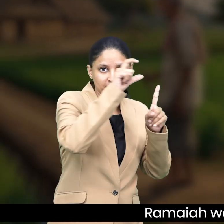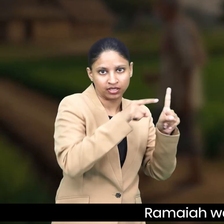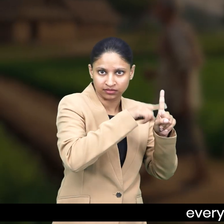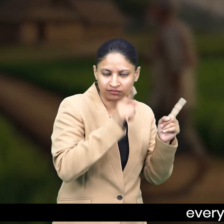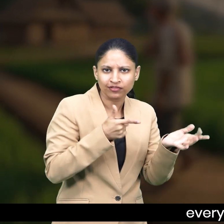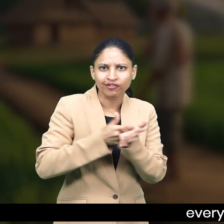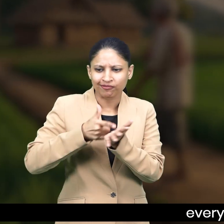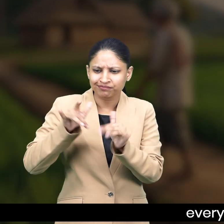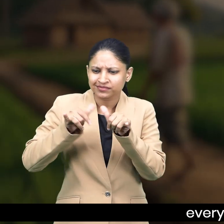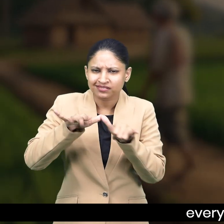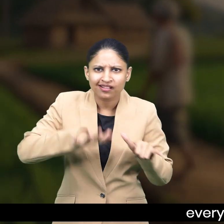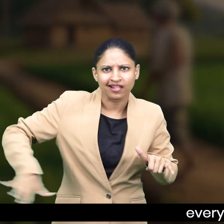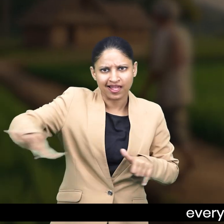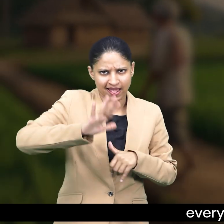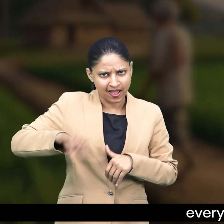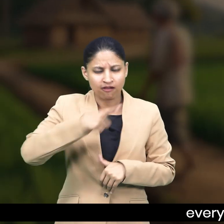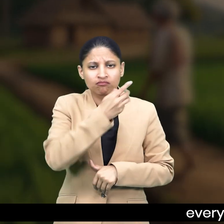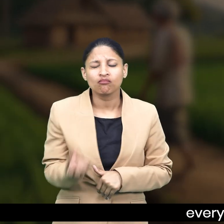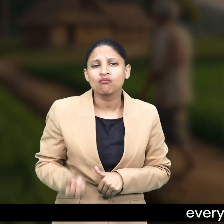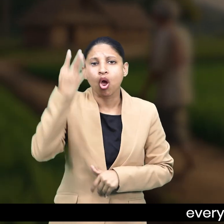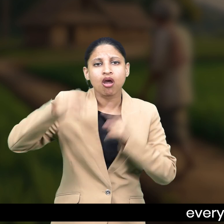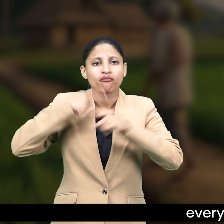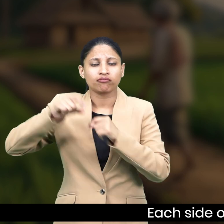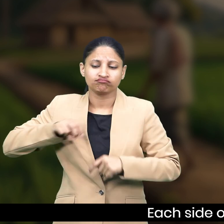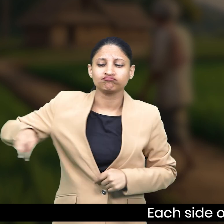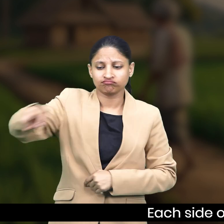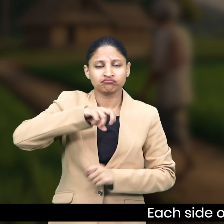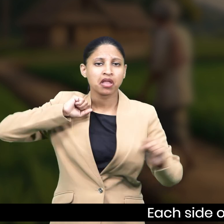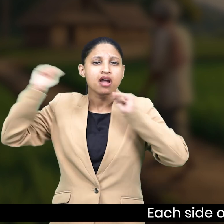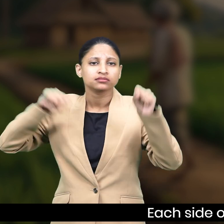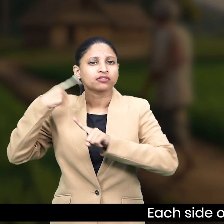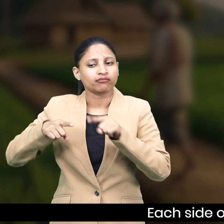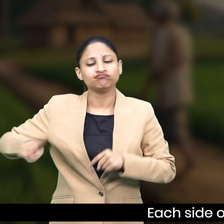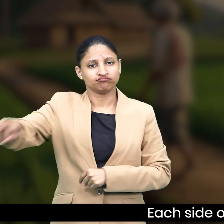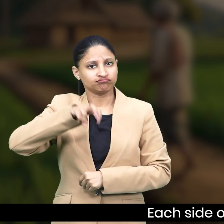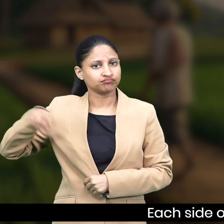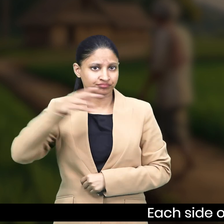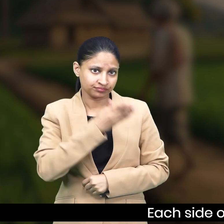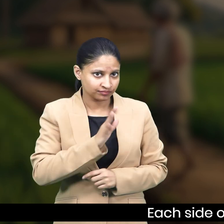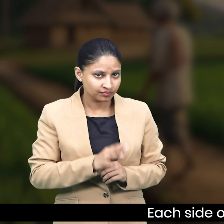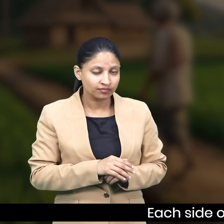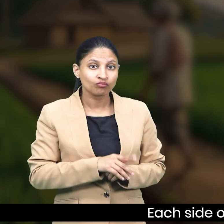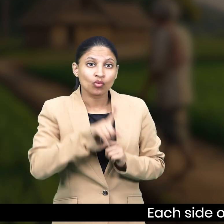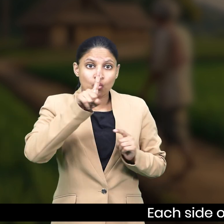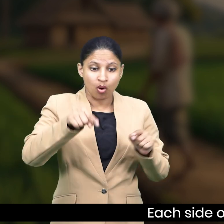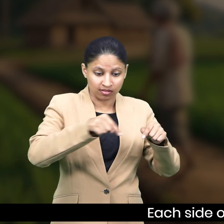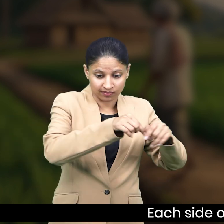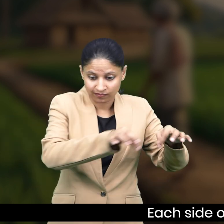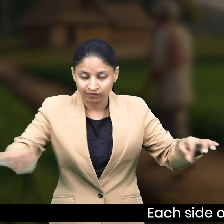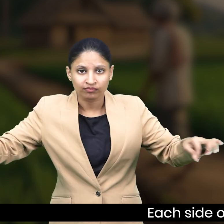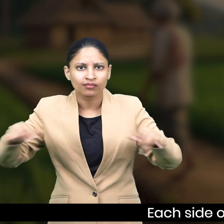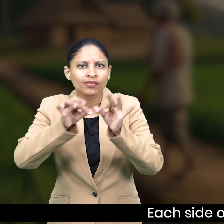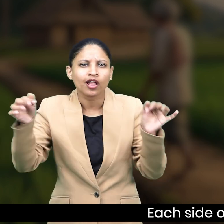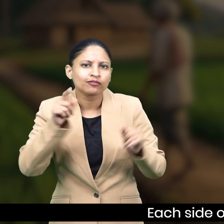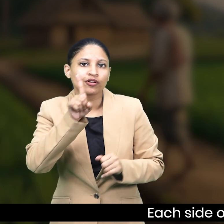field every morning for exercise. Each side of the field is 15 meters